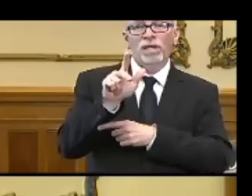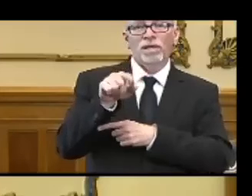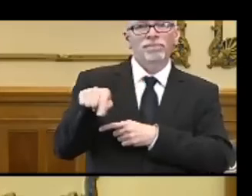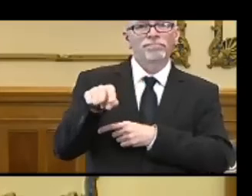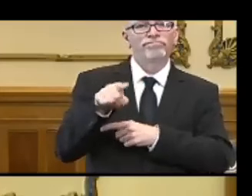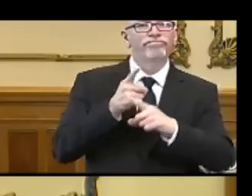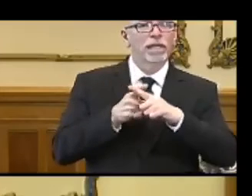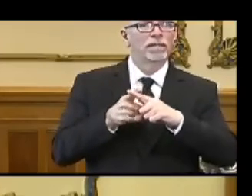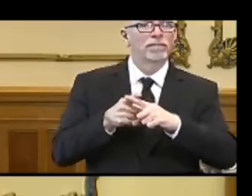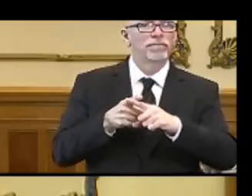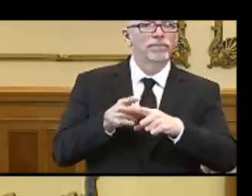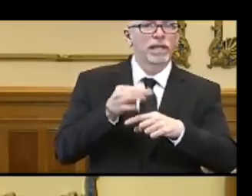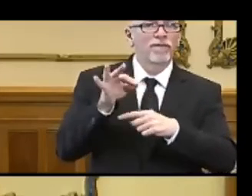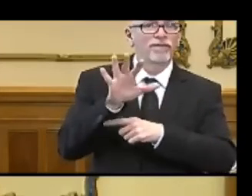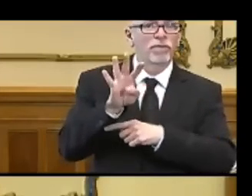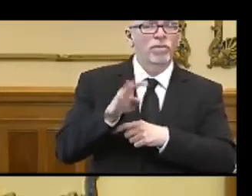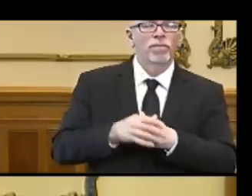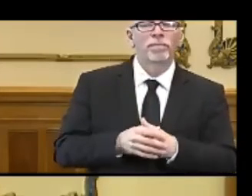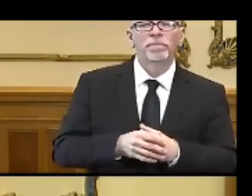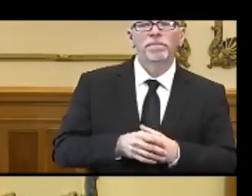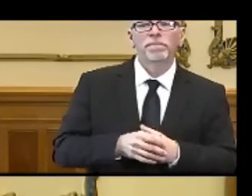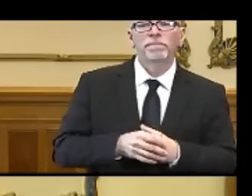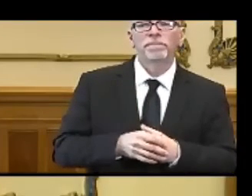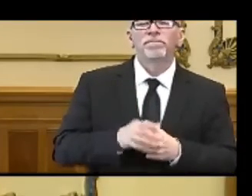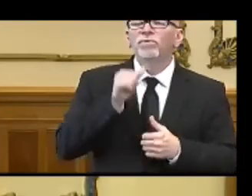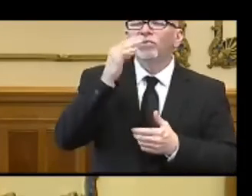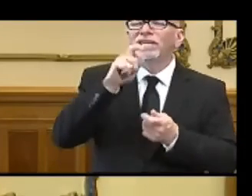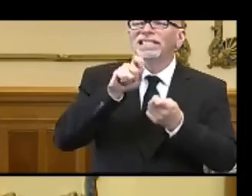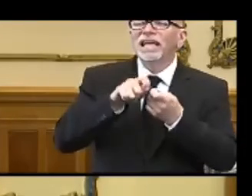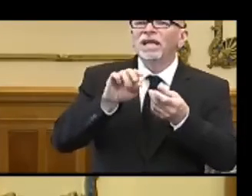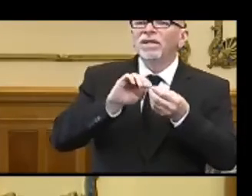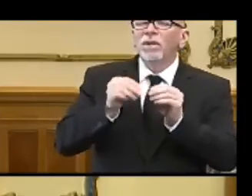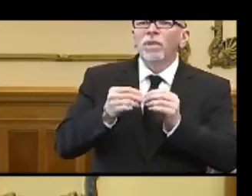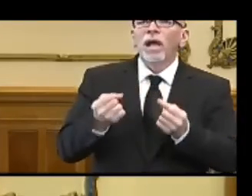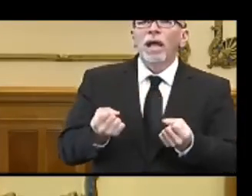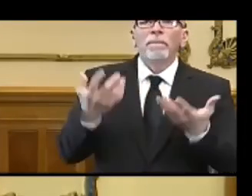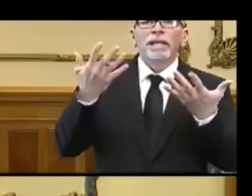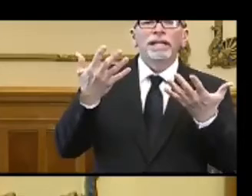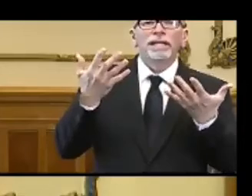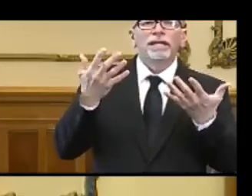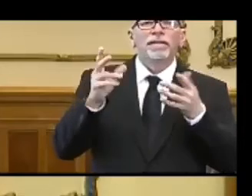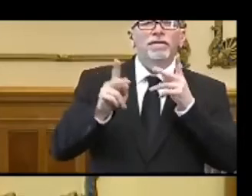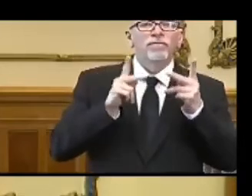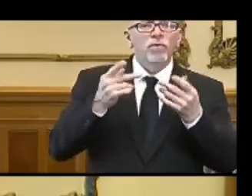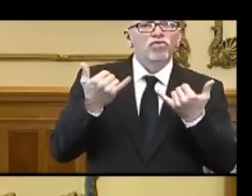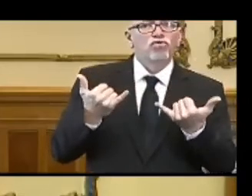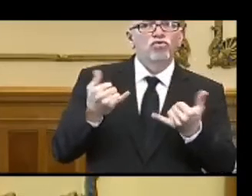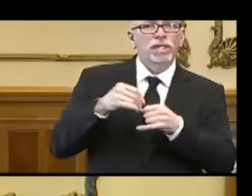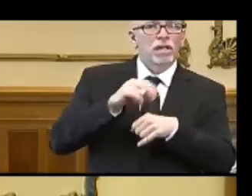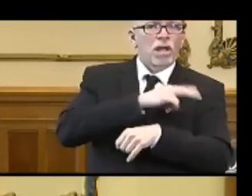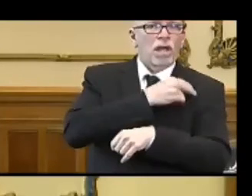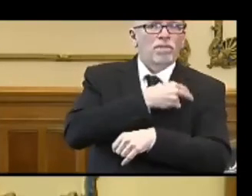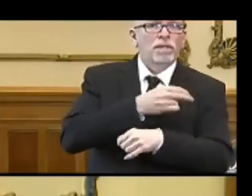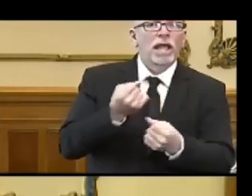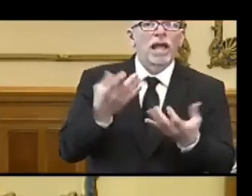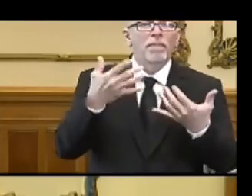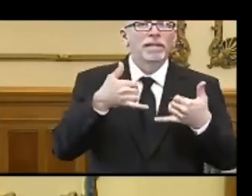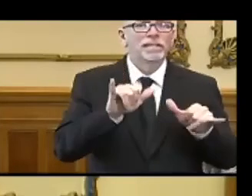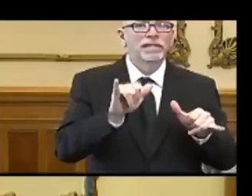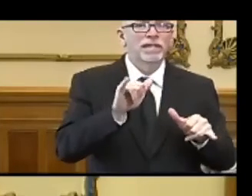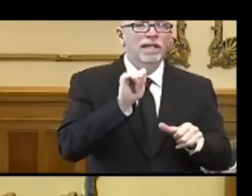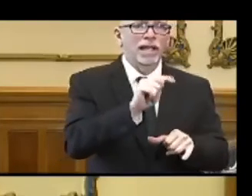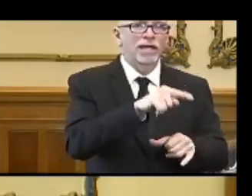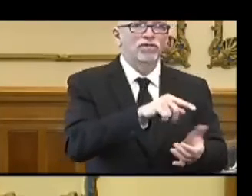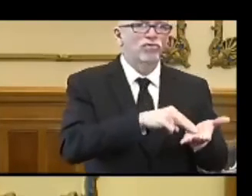were positive. In terms of, I don't know the exact numbers right now as to how many folks are currently in the hospital and how many are still